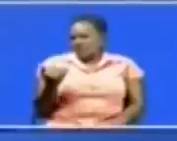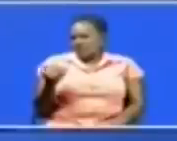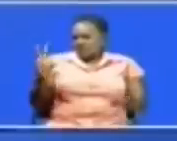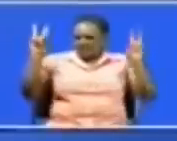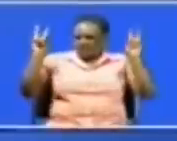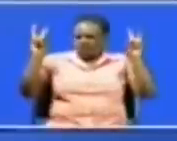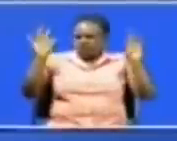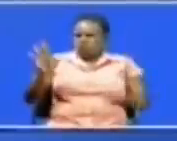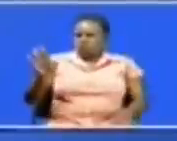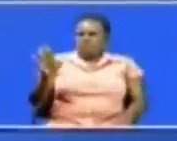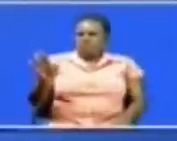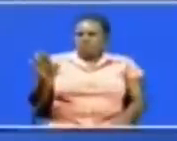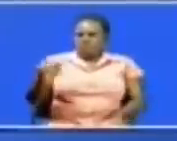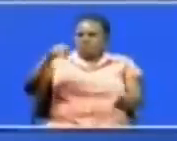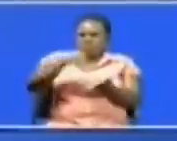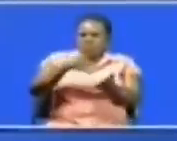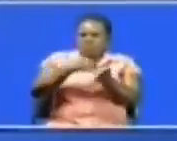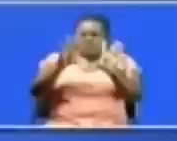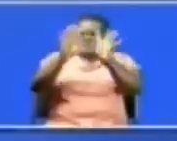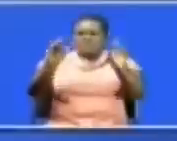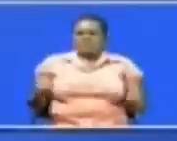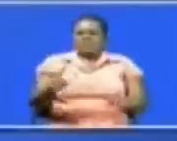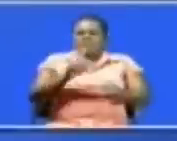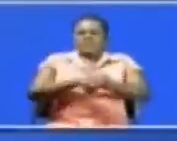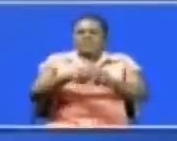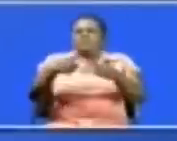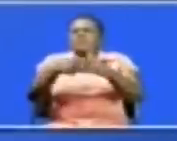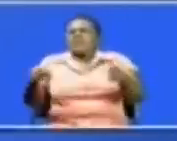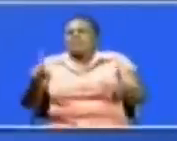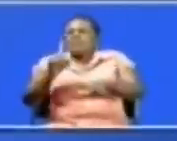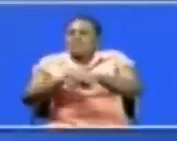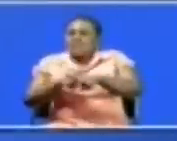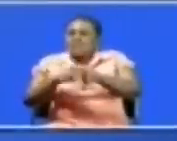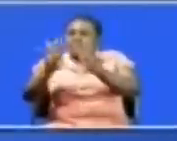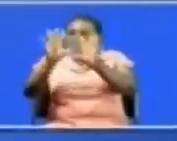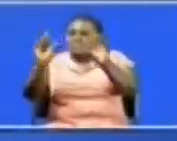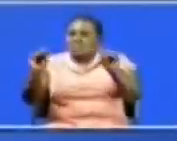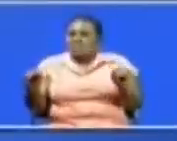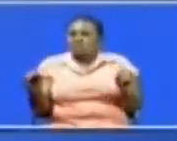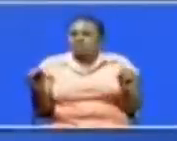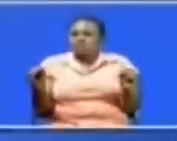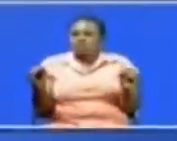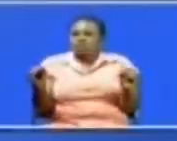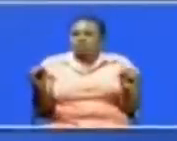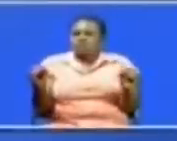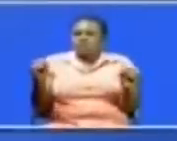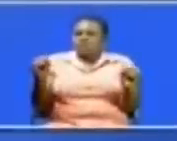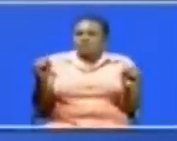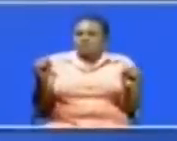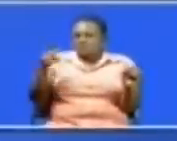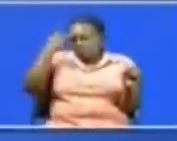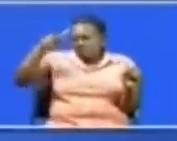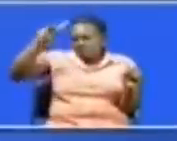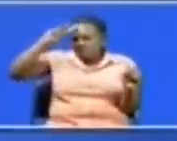issues mm-hmm. are taken on board at the budget formulation stage, so that by the time the BPS, the budget